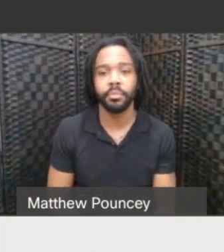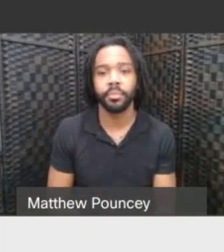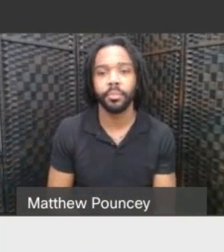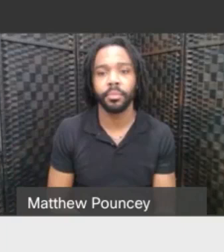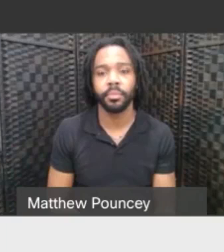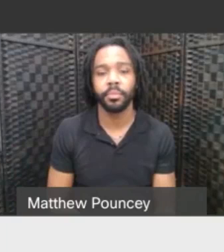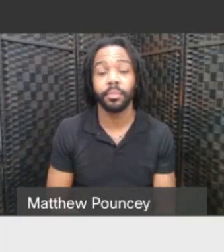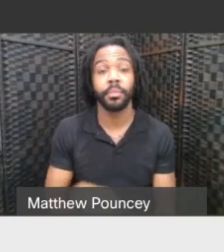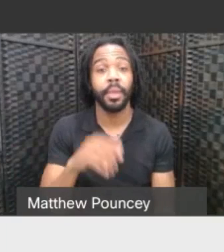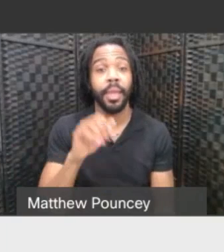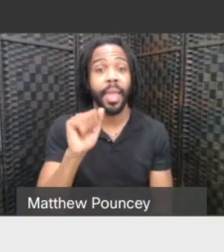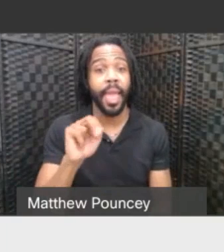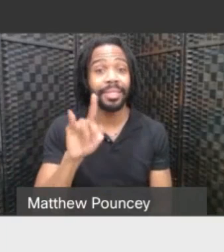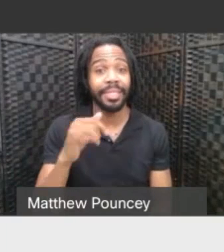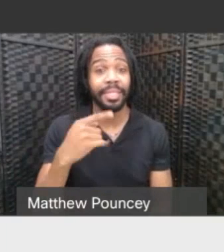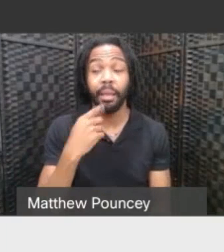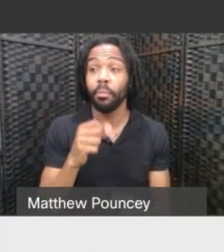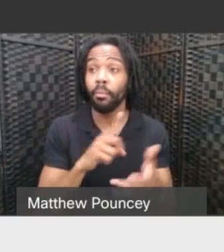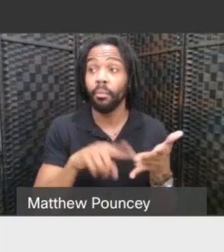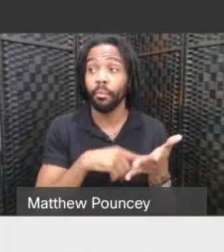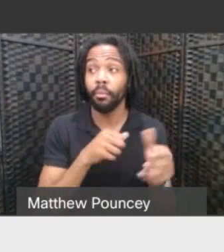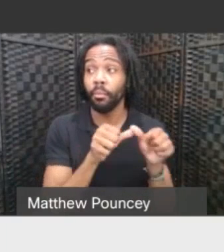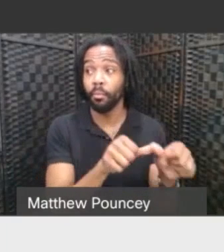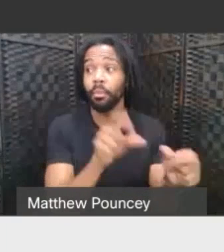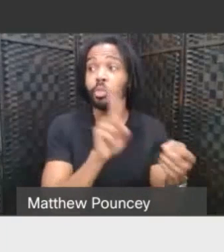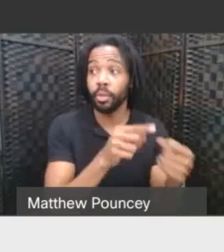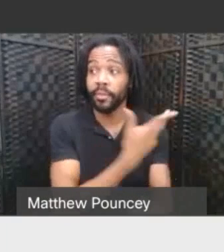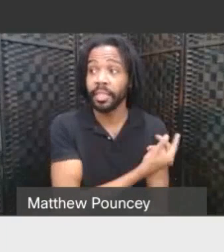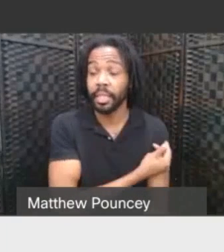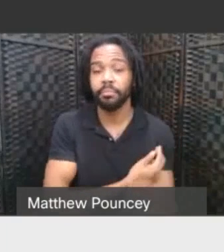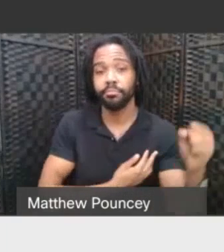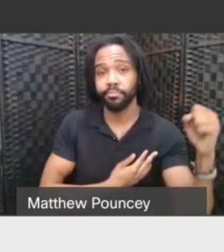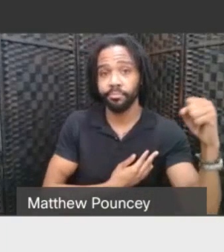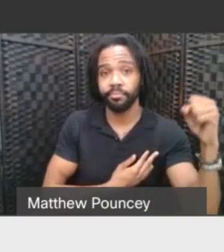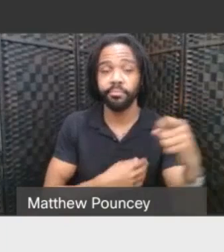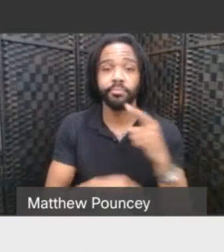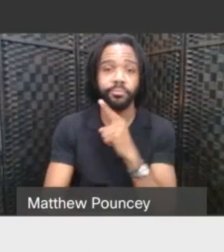And it's an issue till they get the vaccine. Yes. Right.